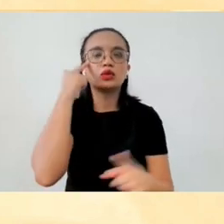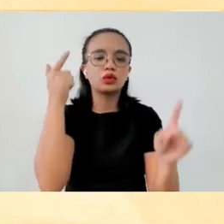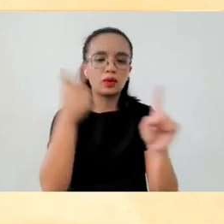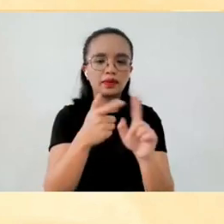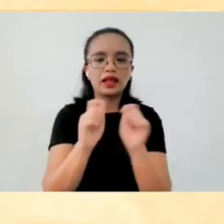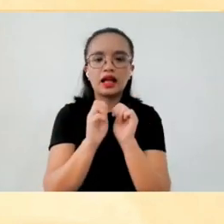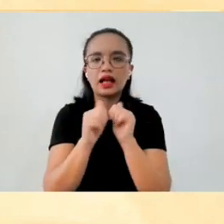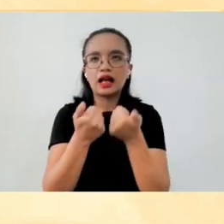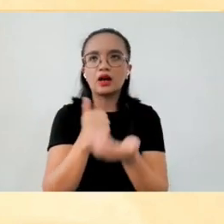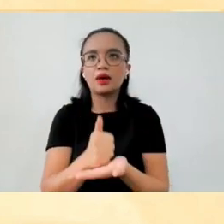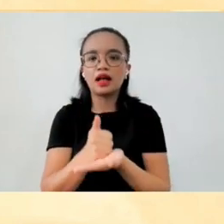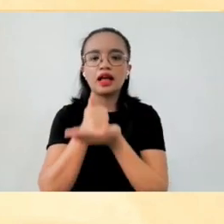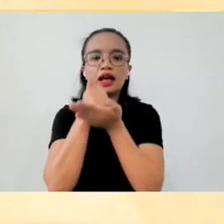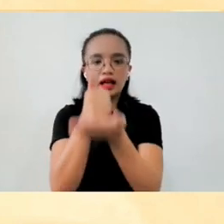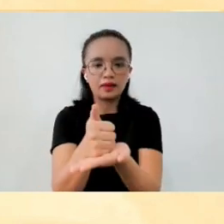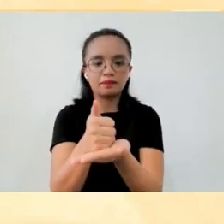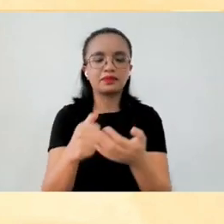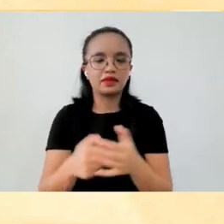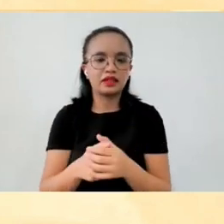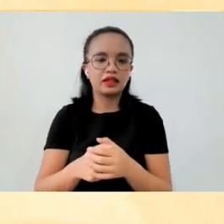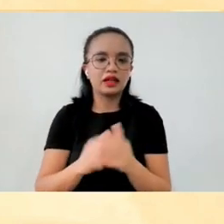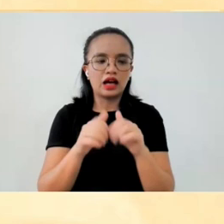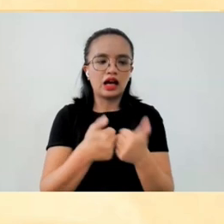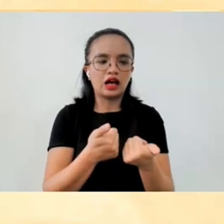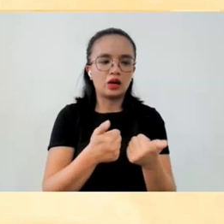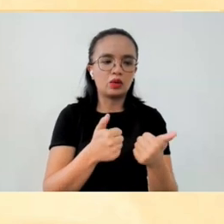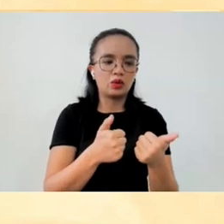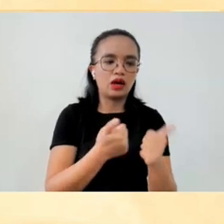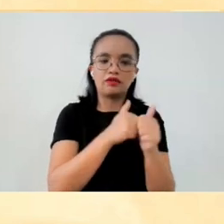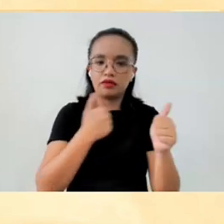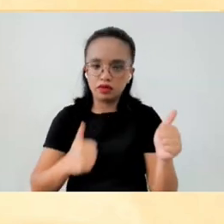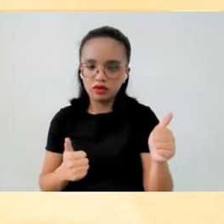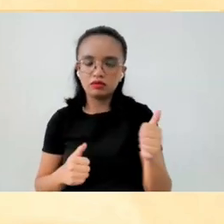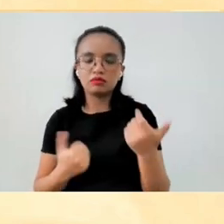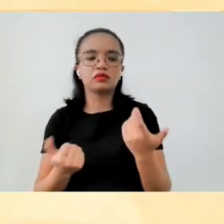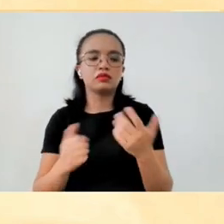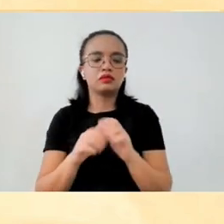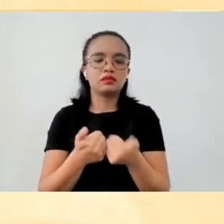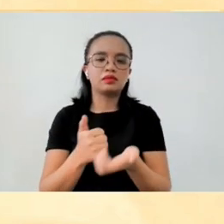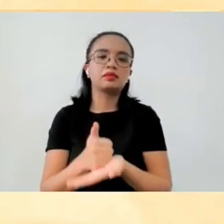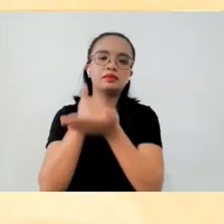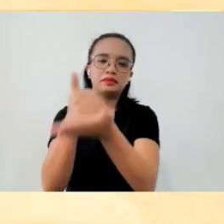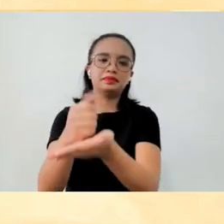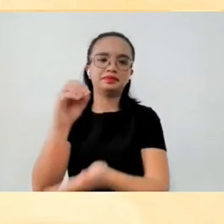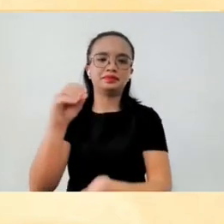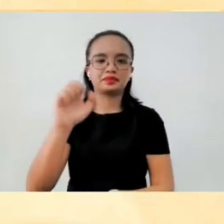we help, like in the prevention and in responding to OSAIC? Okay.